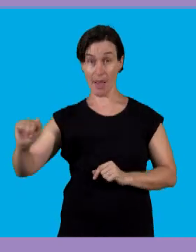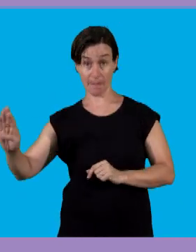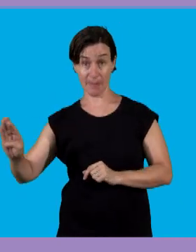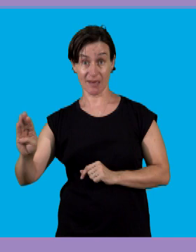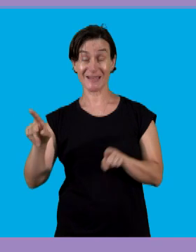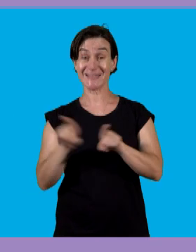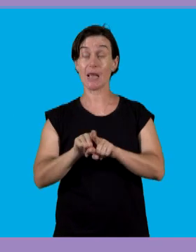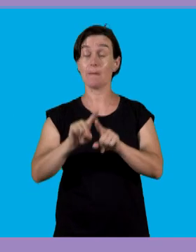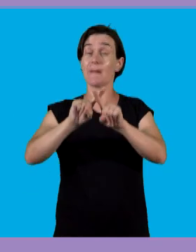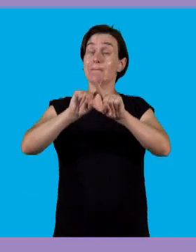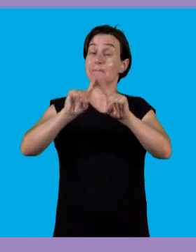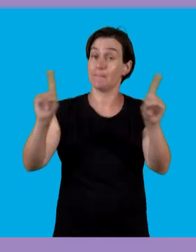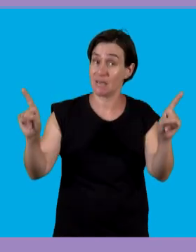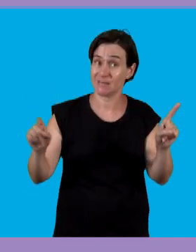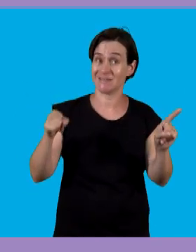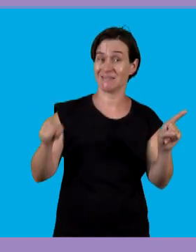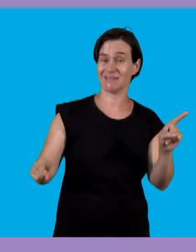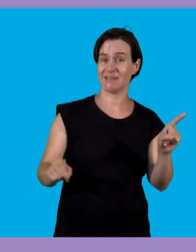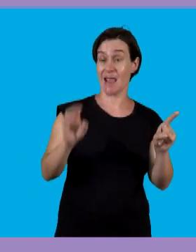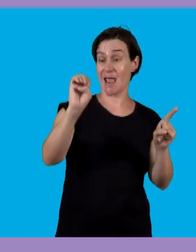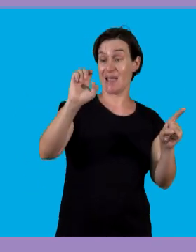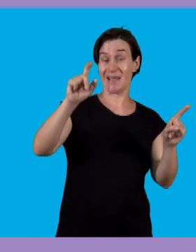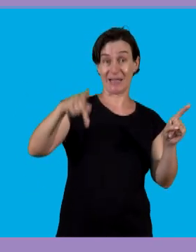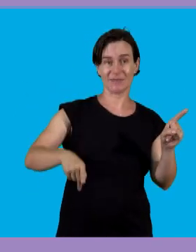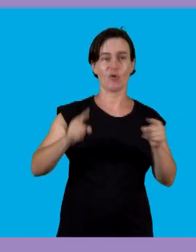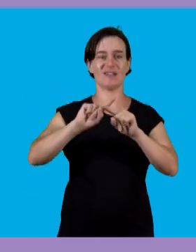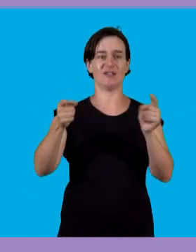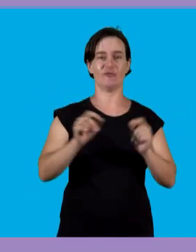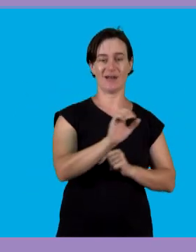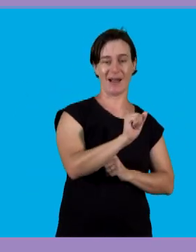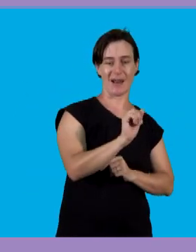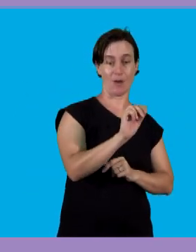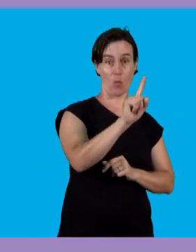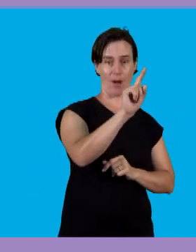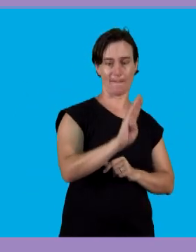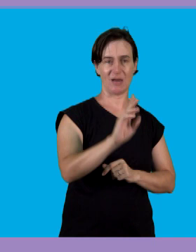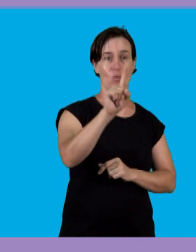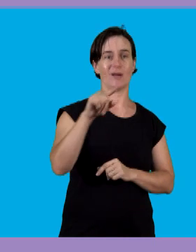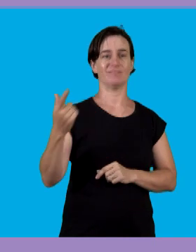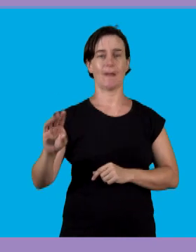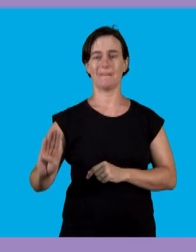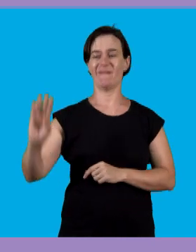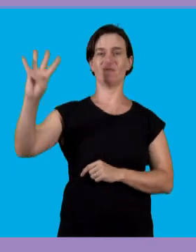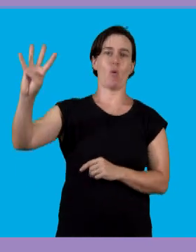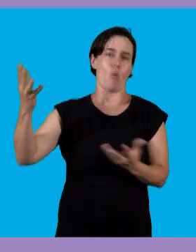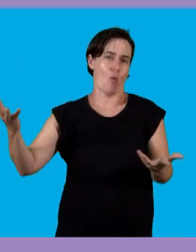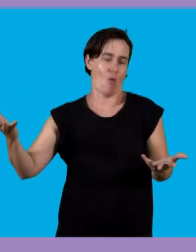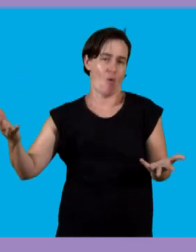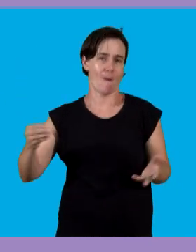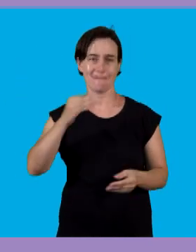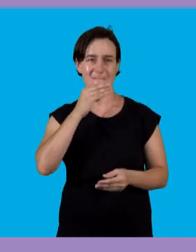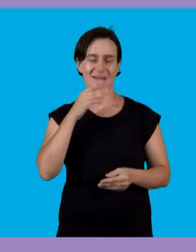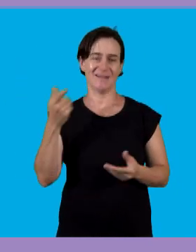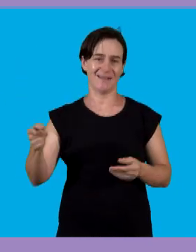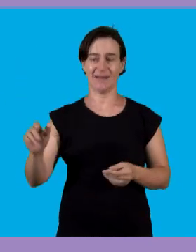a and b, but the exponents to those variables are not the same. So yes, the a's have the same